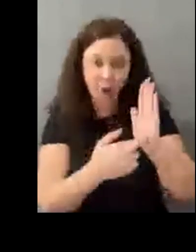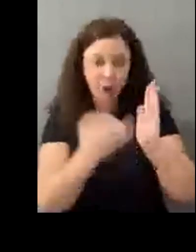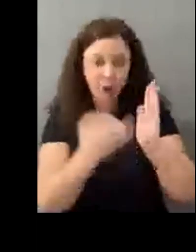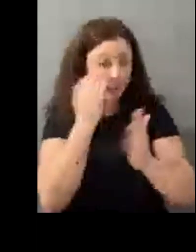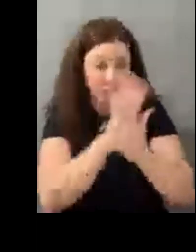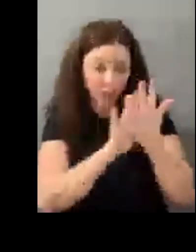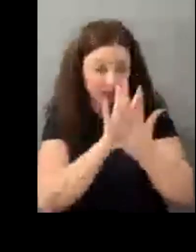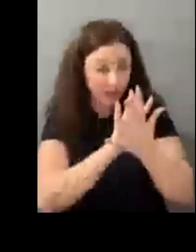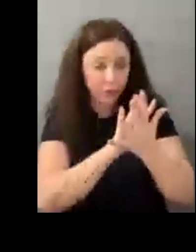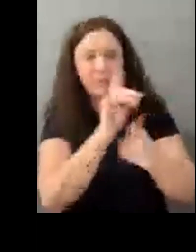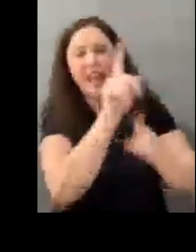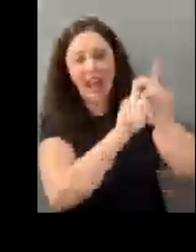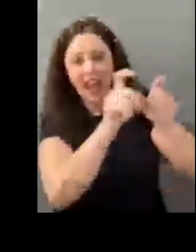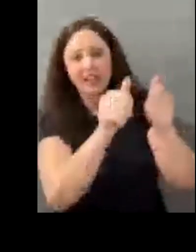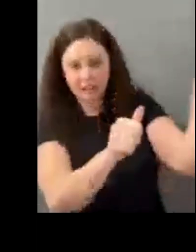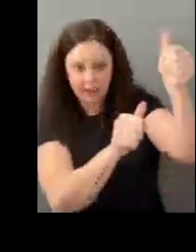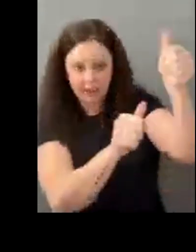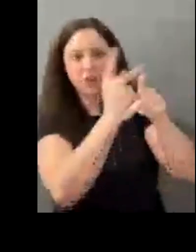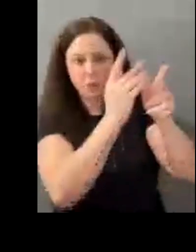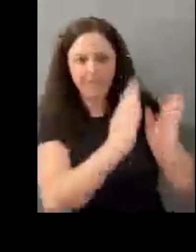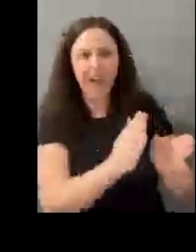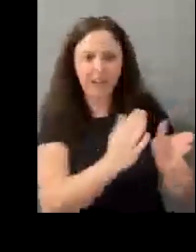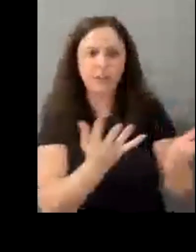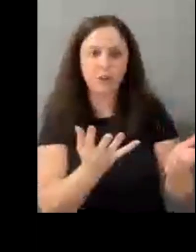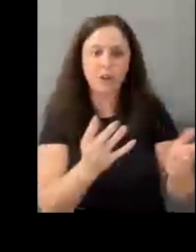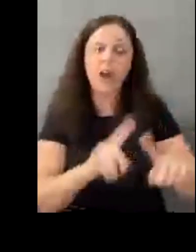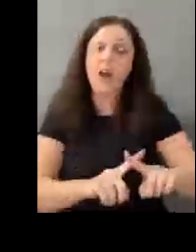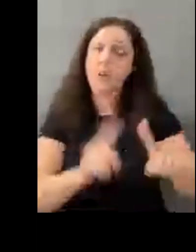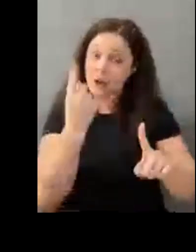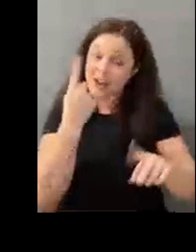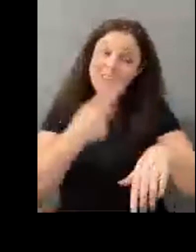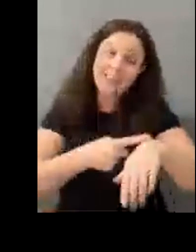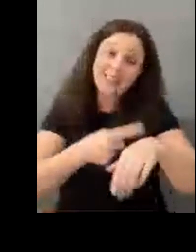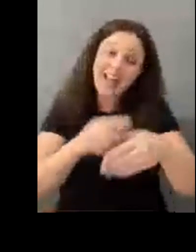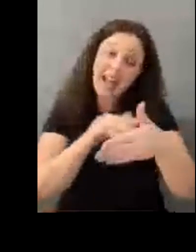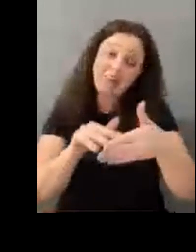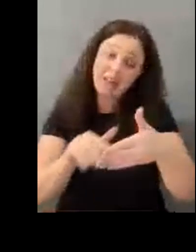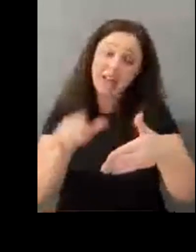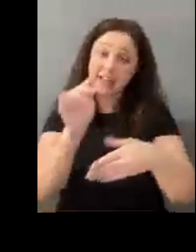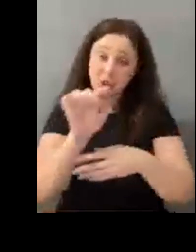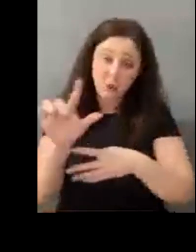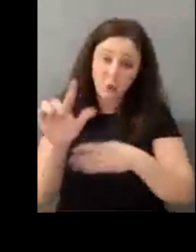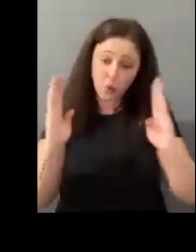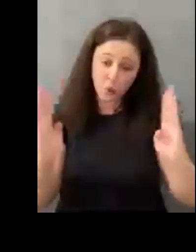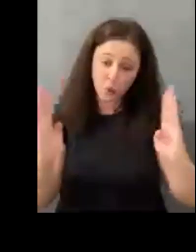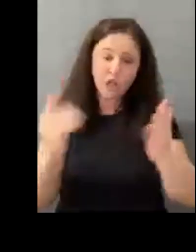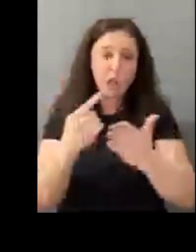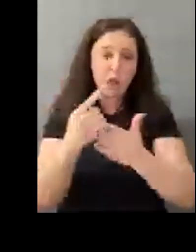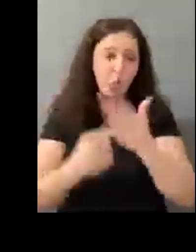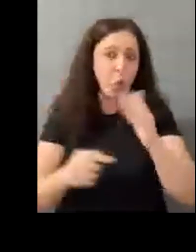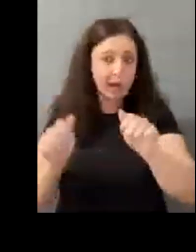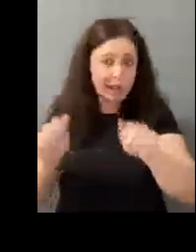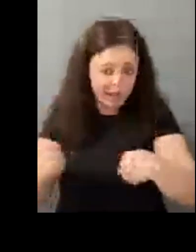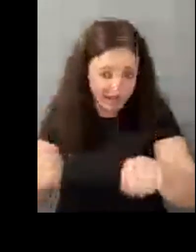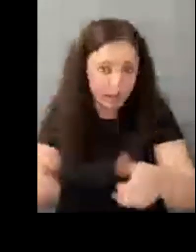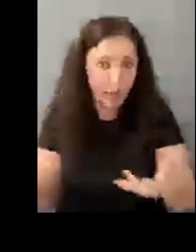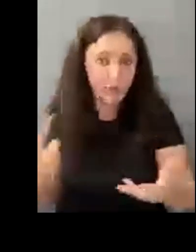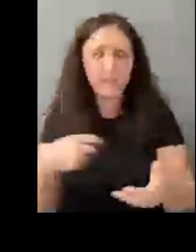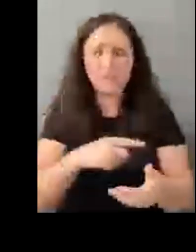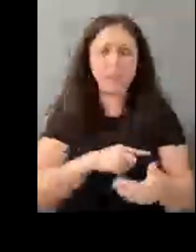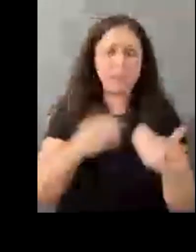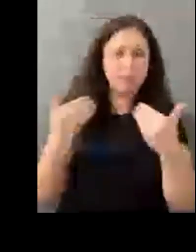supervisor. But with the time study tool is capable of, and we welcome